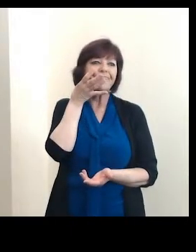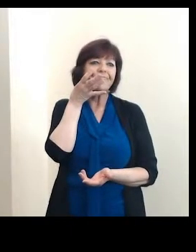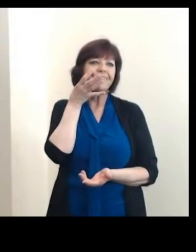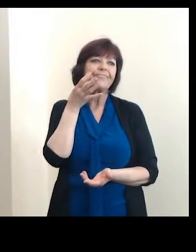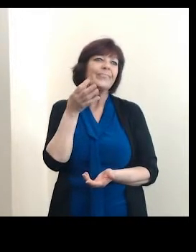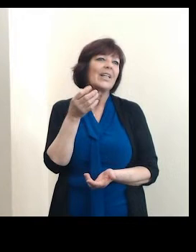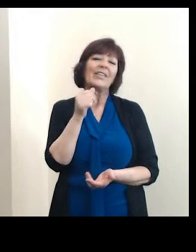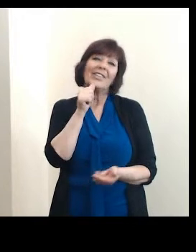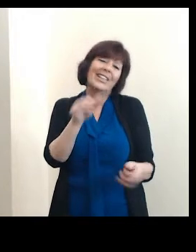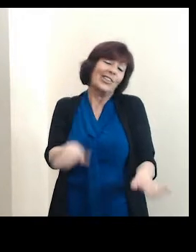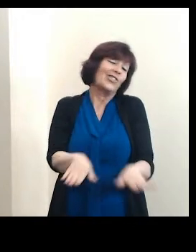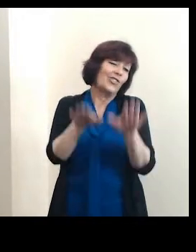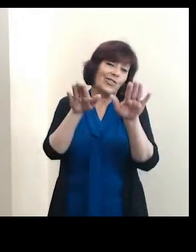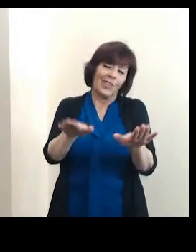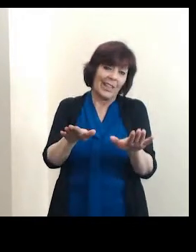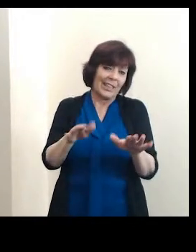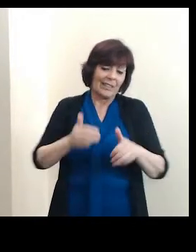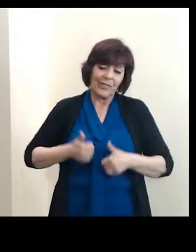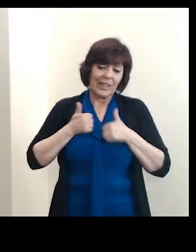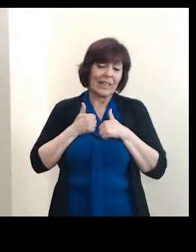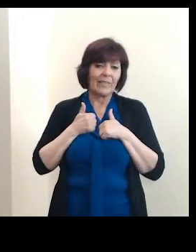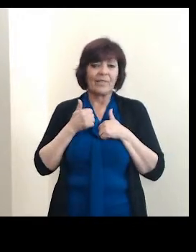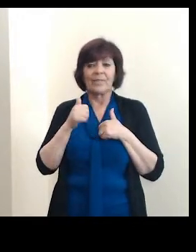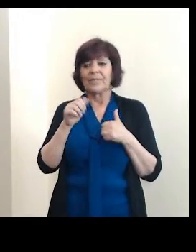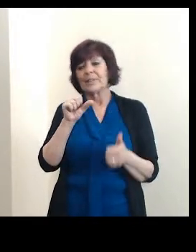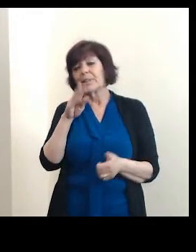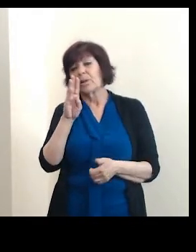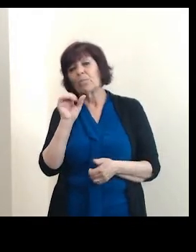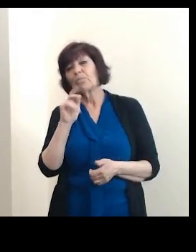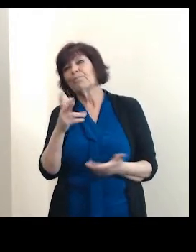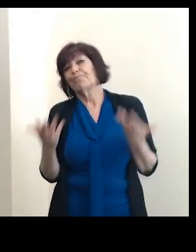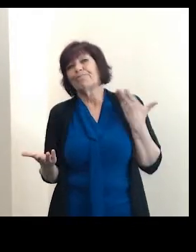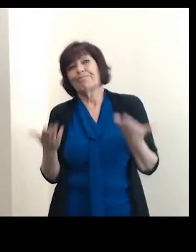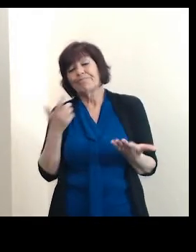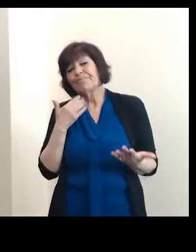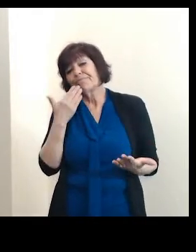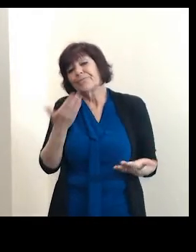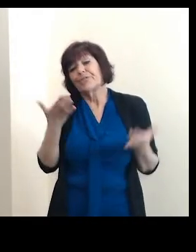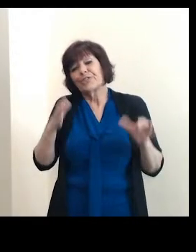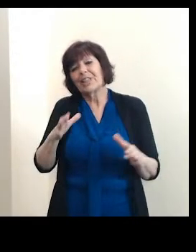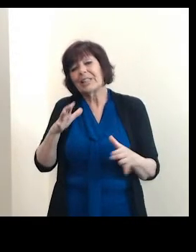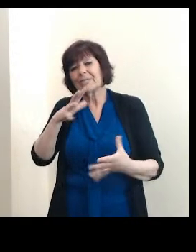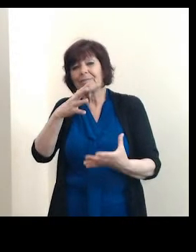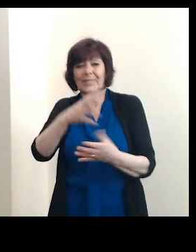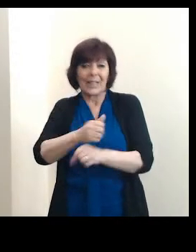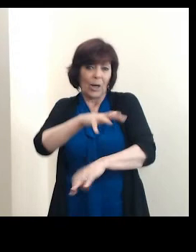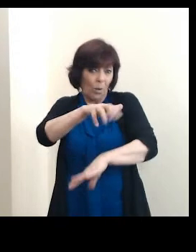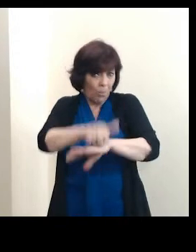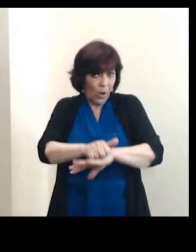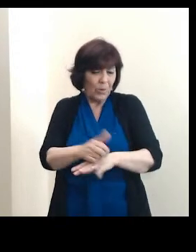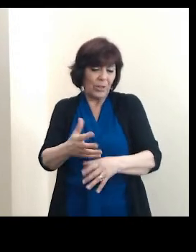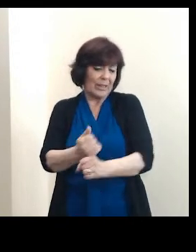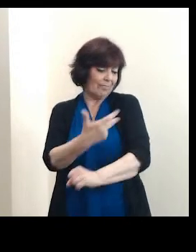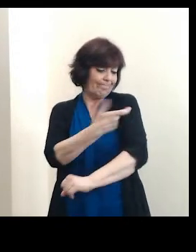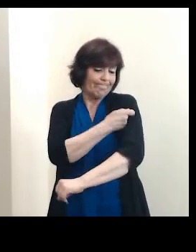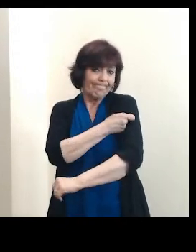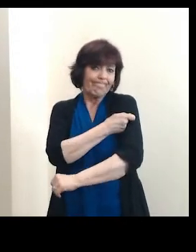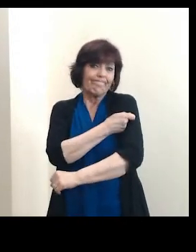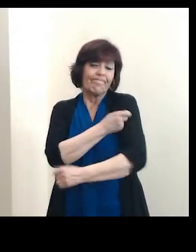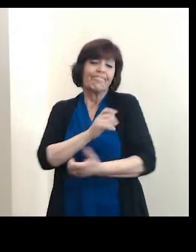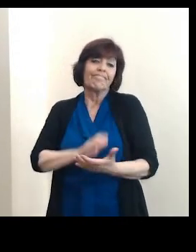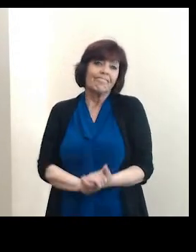aren't great either. If you live in the suburbs, you probably have had a greater chance of getting an appointment or actually being vaccinated at this point.